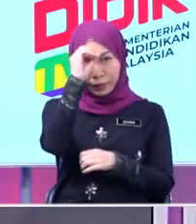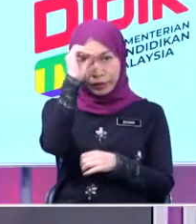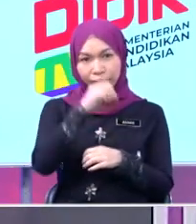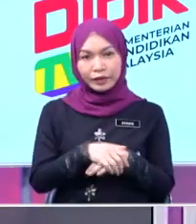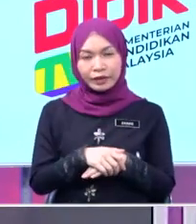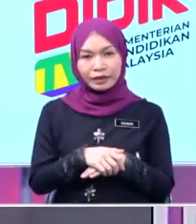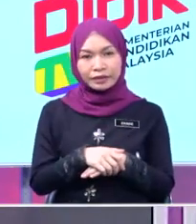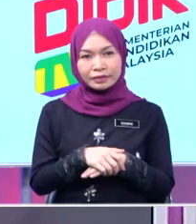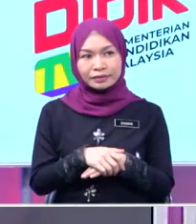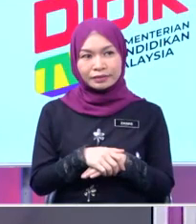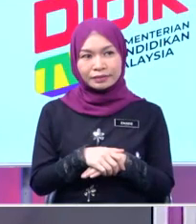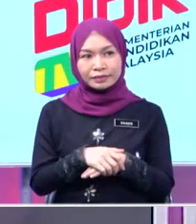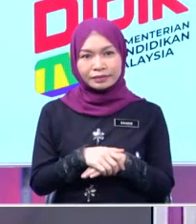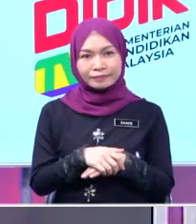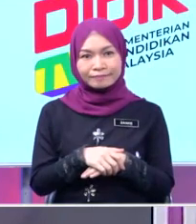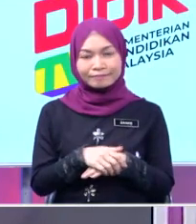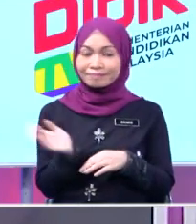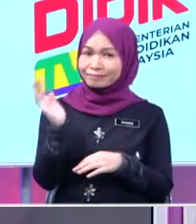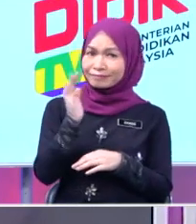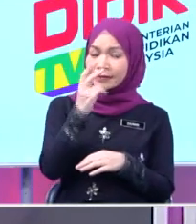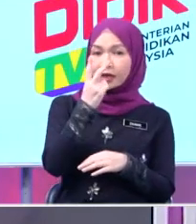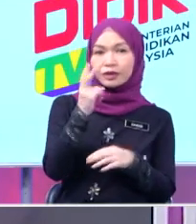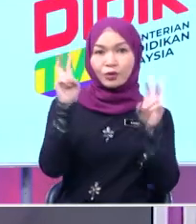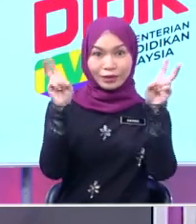right? Go back to the topic. Go back to the topic.